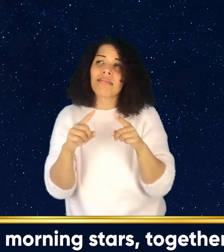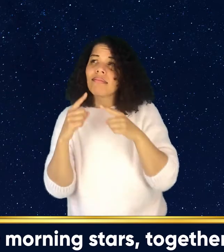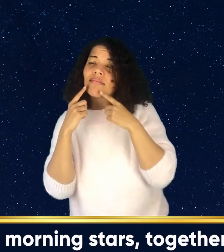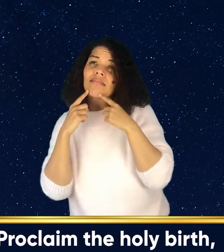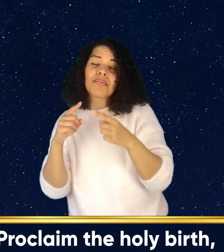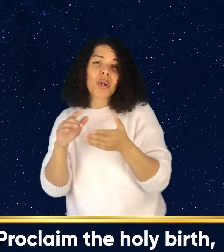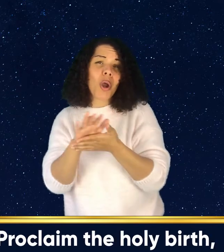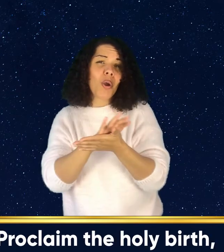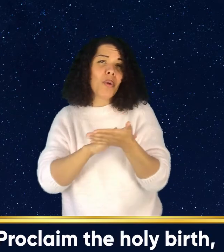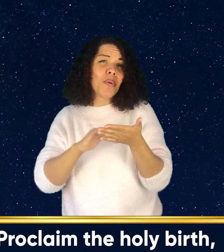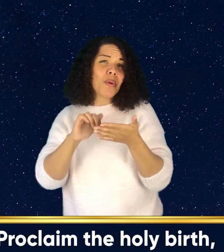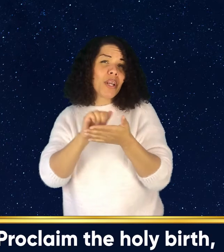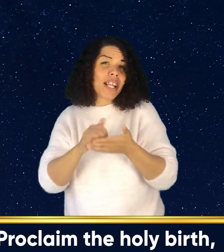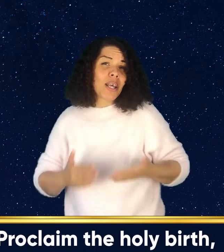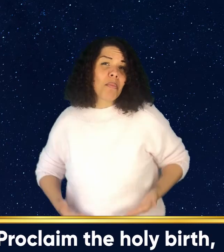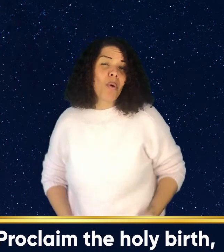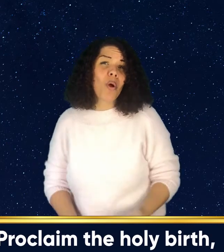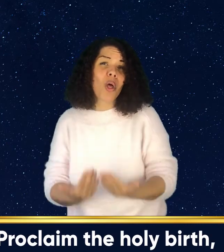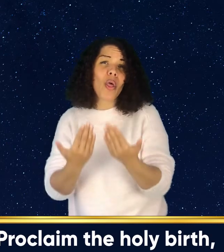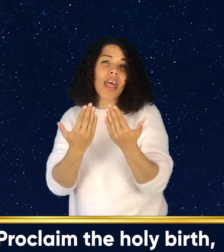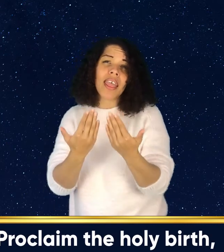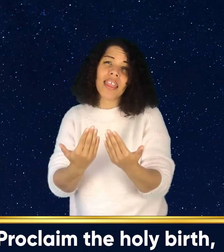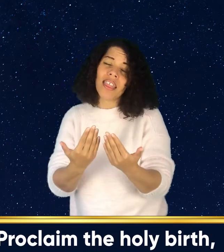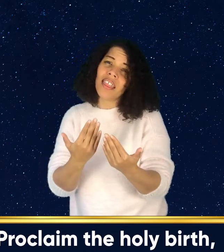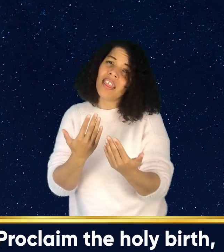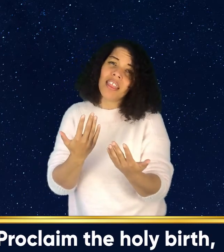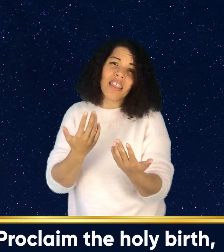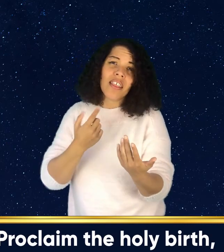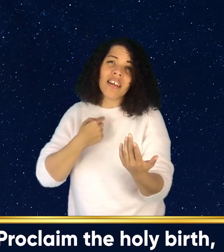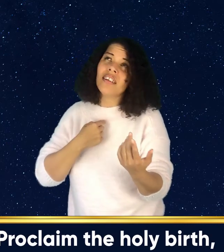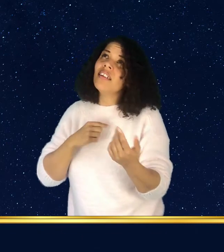together proclaim a holy